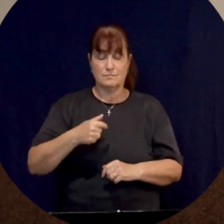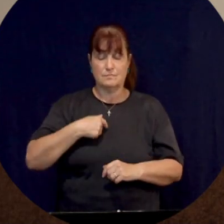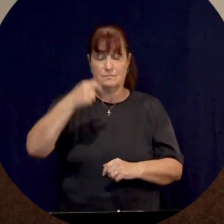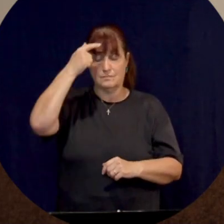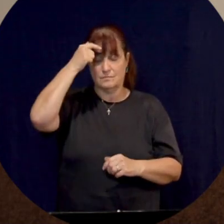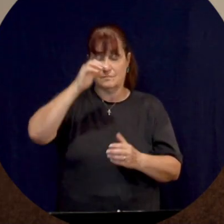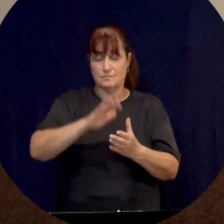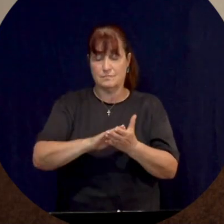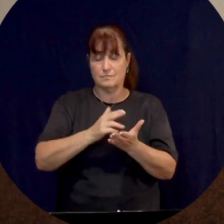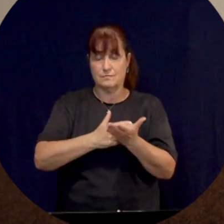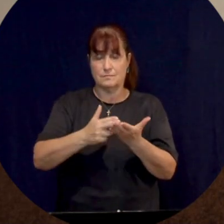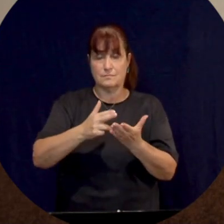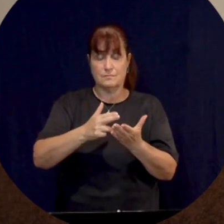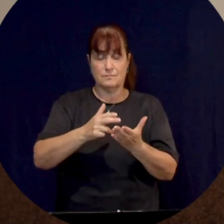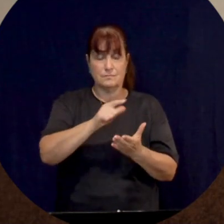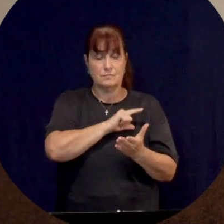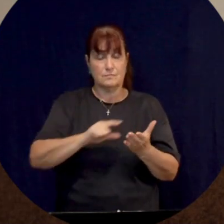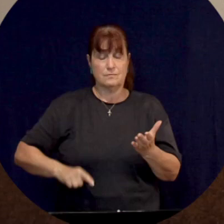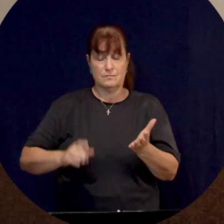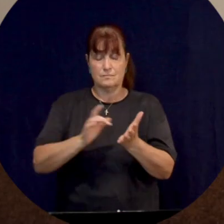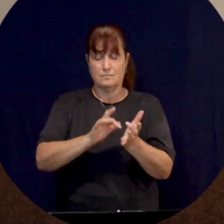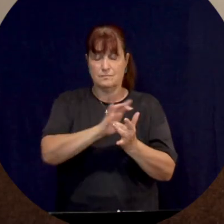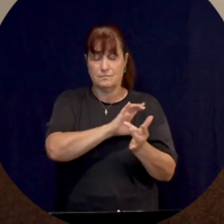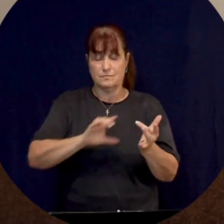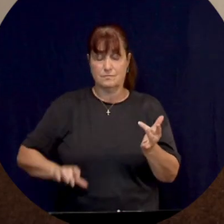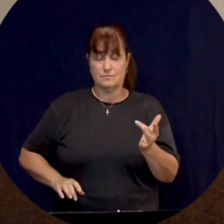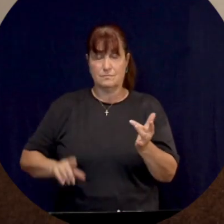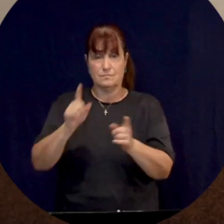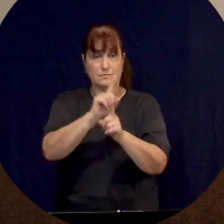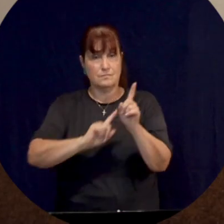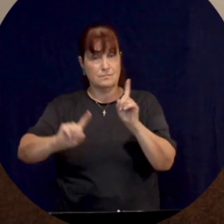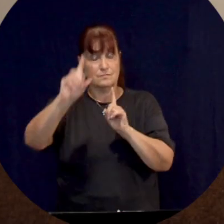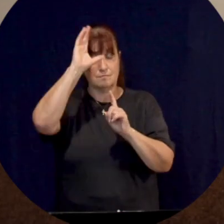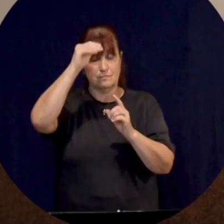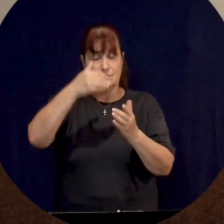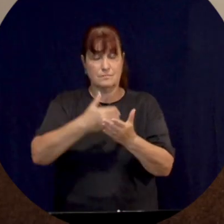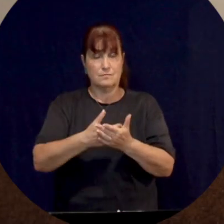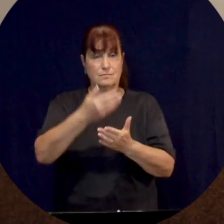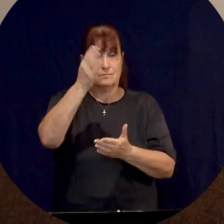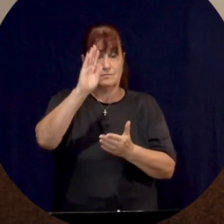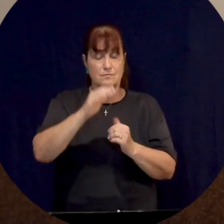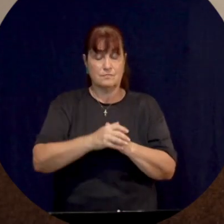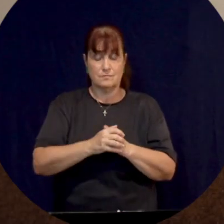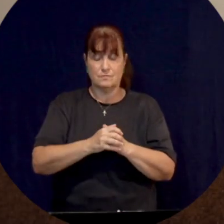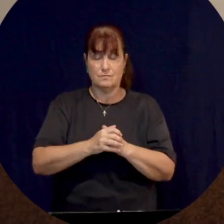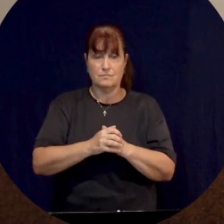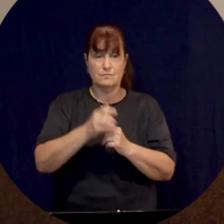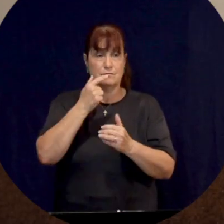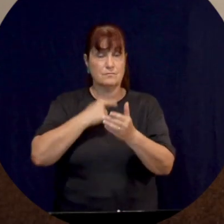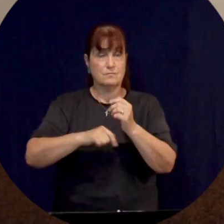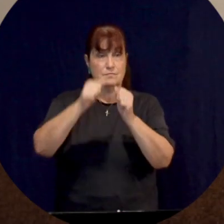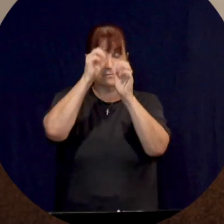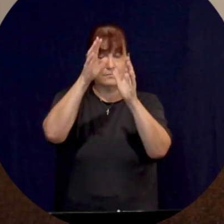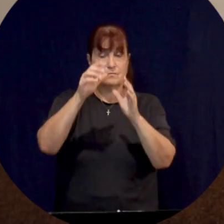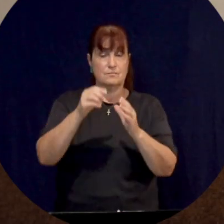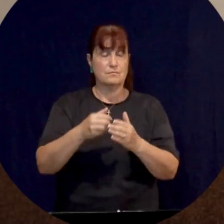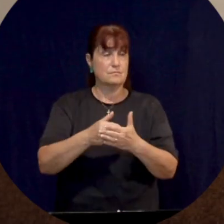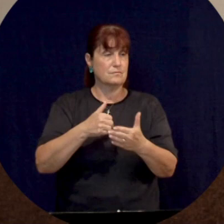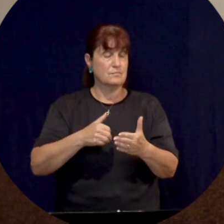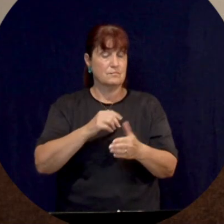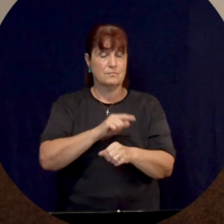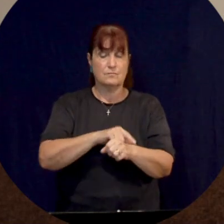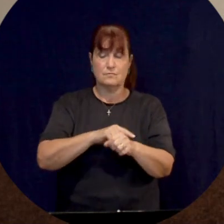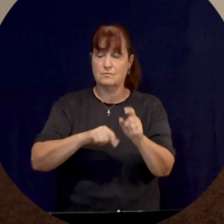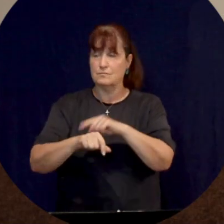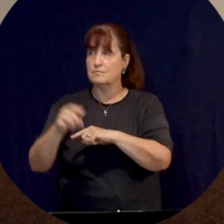invisible. I believe in one Lord Jesus Christ, the only begotten Son of God, born of the Father before all